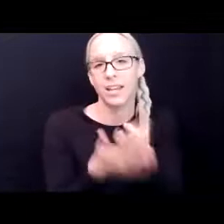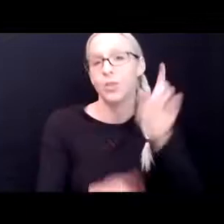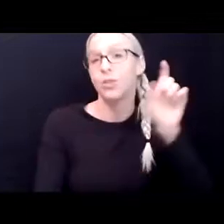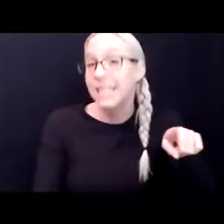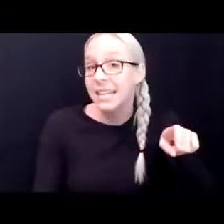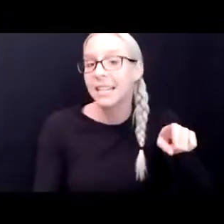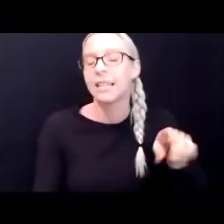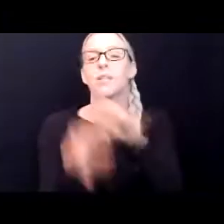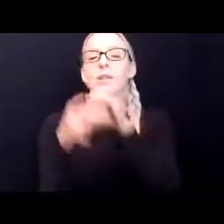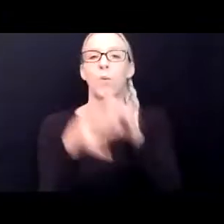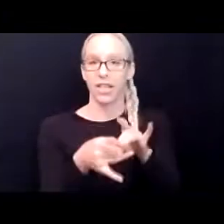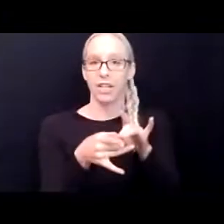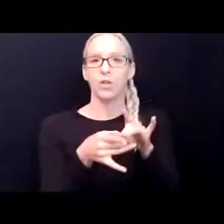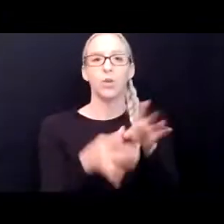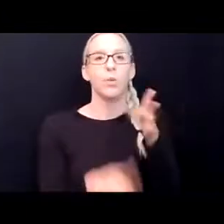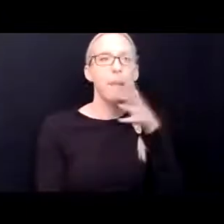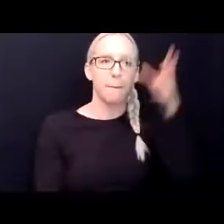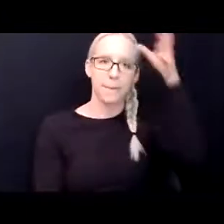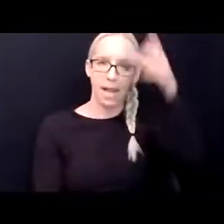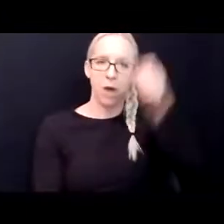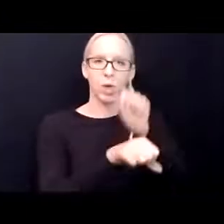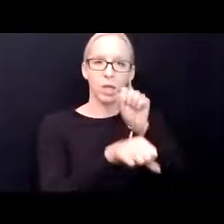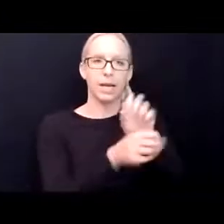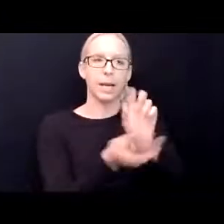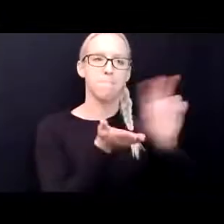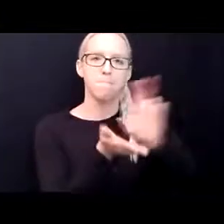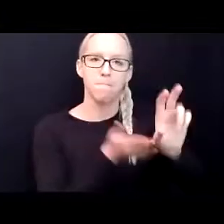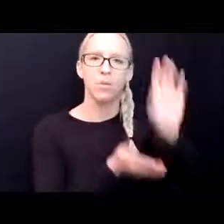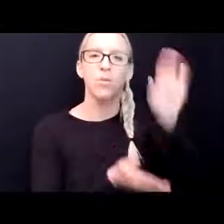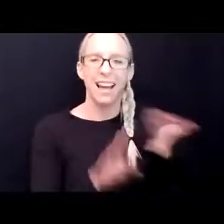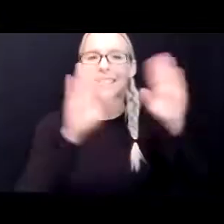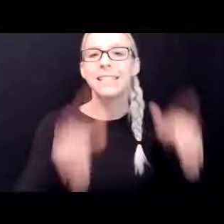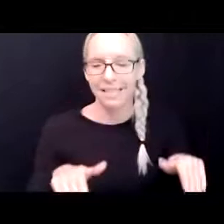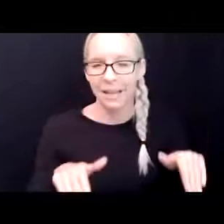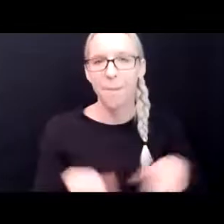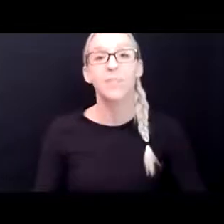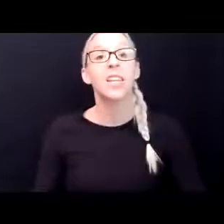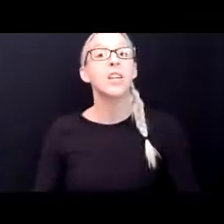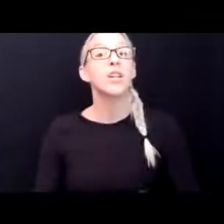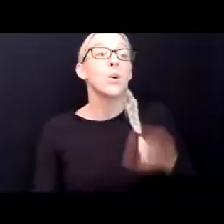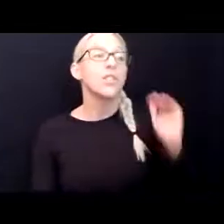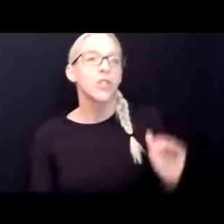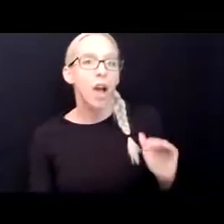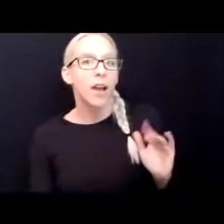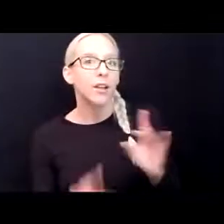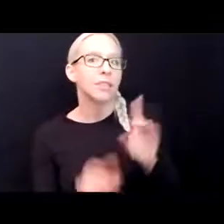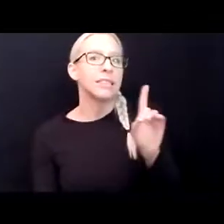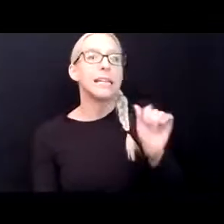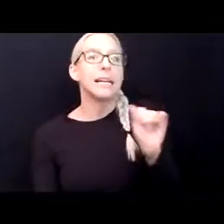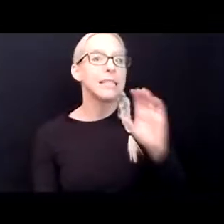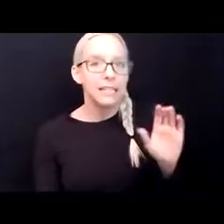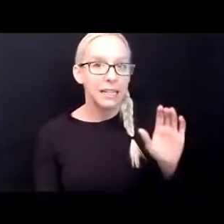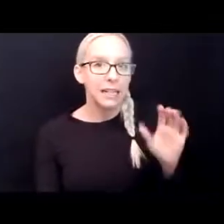the parent having worked and put into the system. So a child on the DAC benefit doesn't